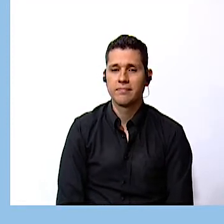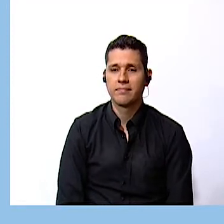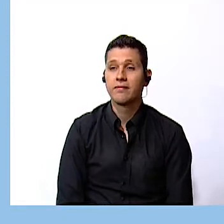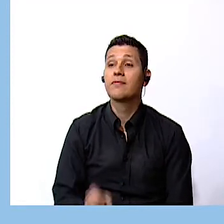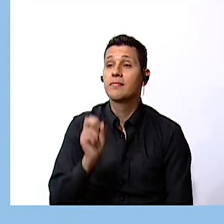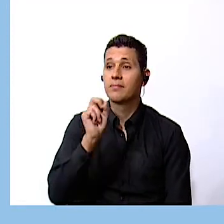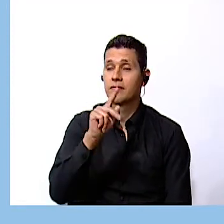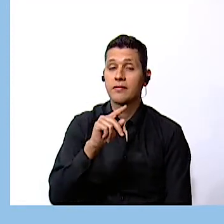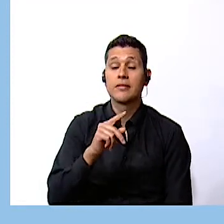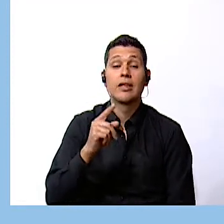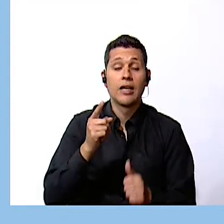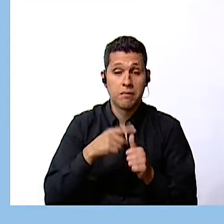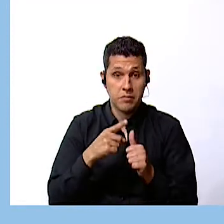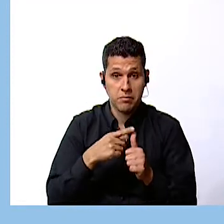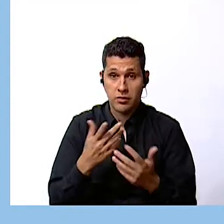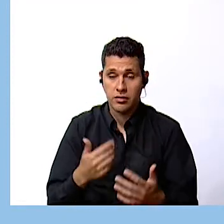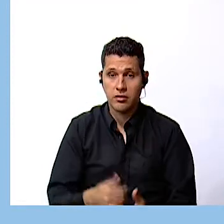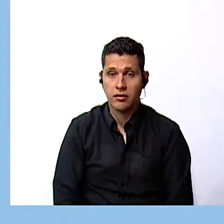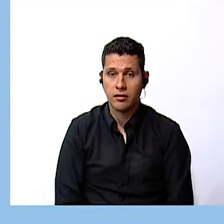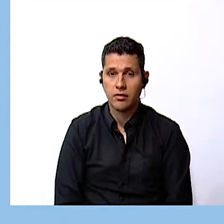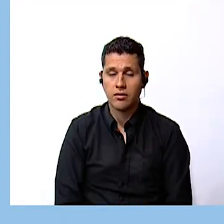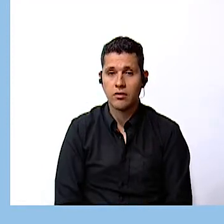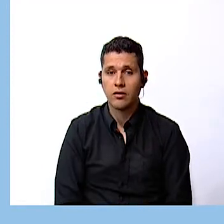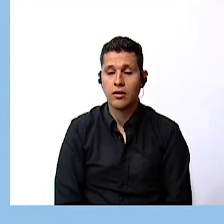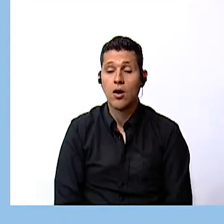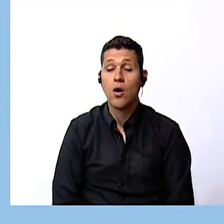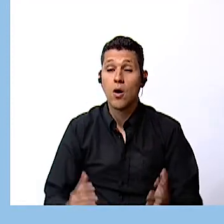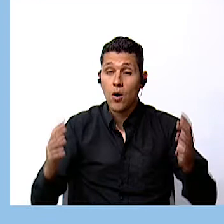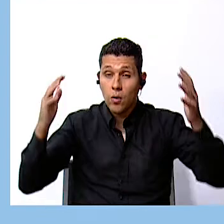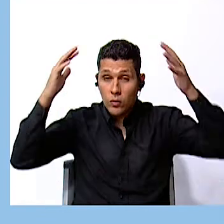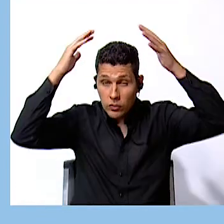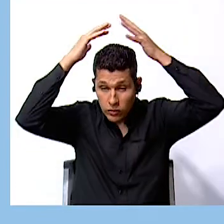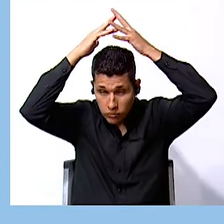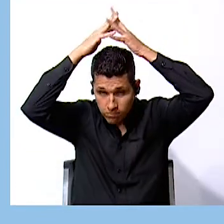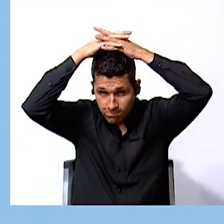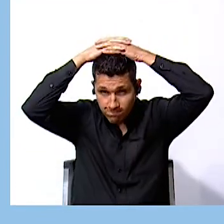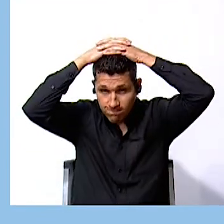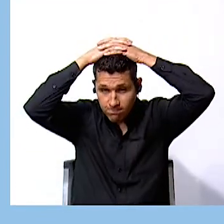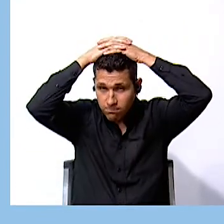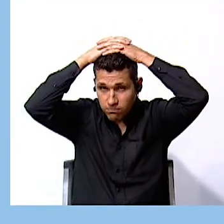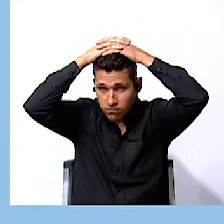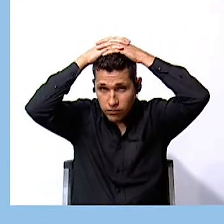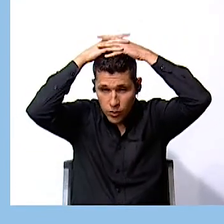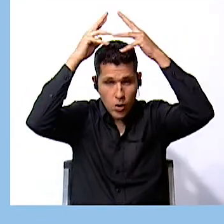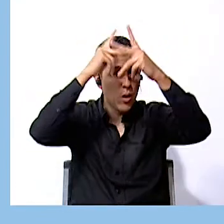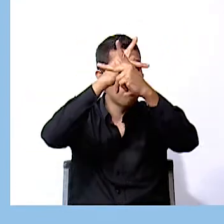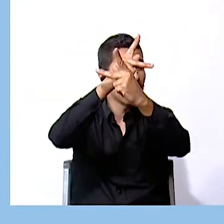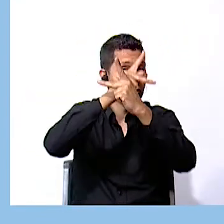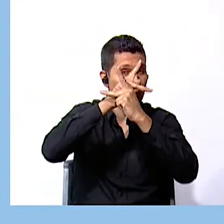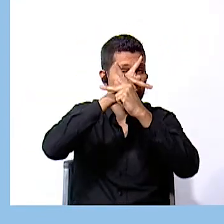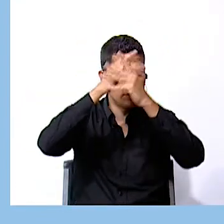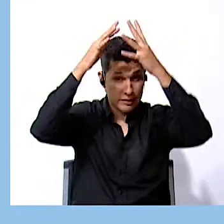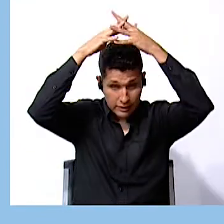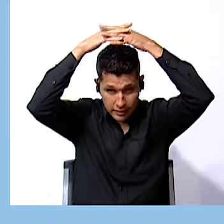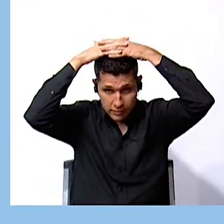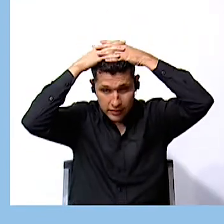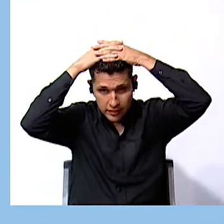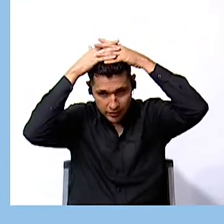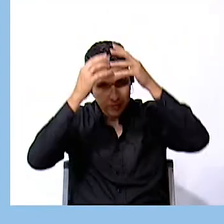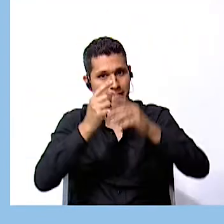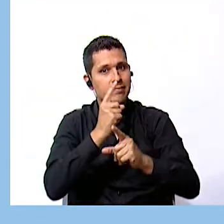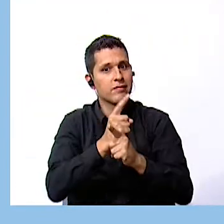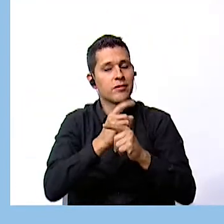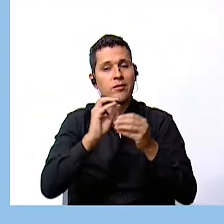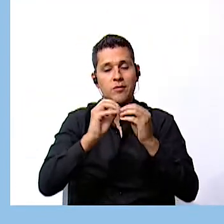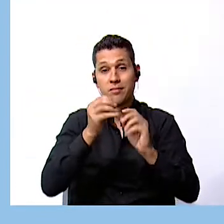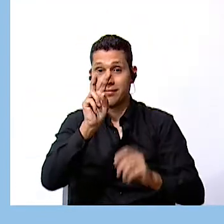the first one goes like, cover your head. Hay que cubrirse la cabeza. Correct. Number